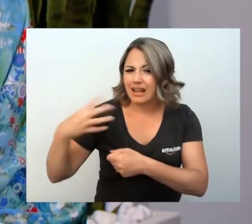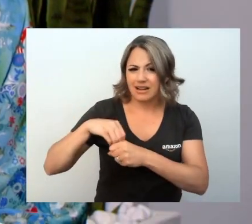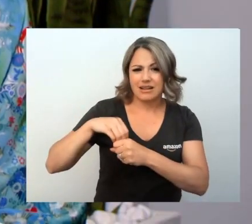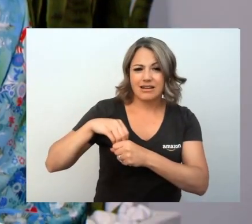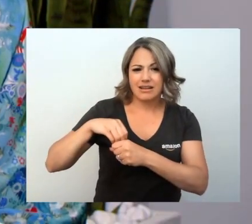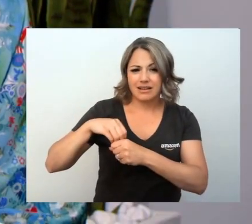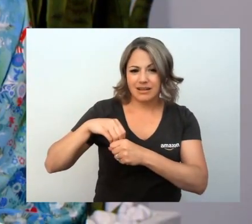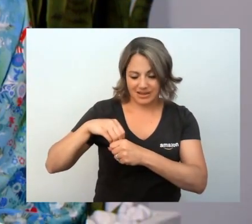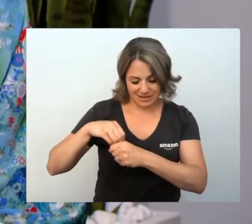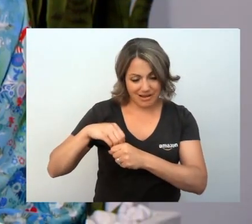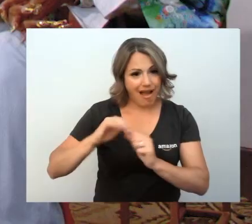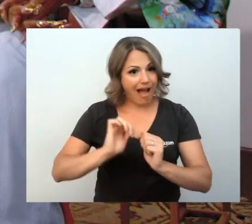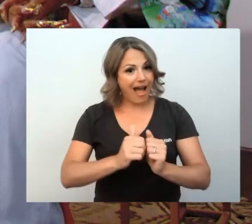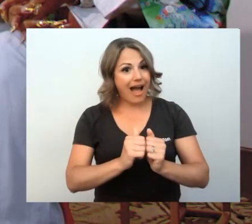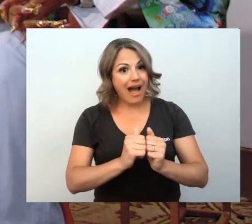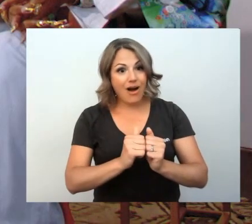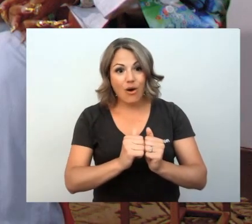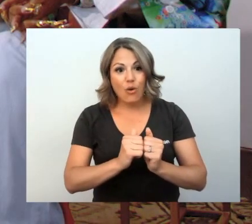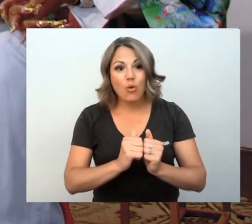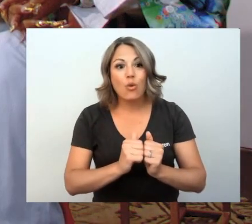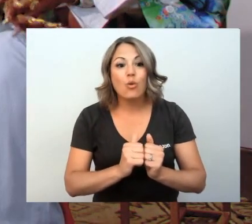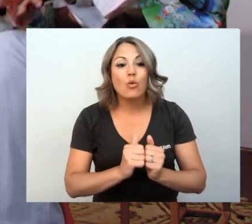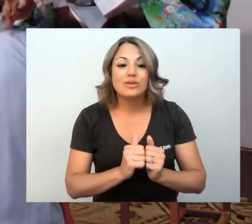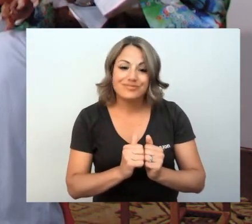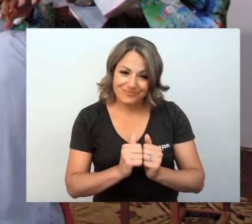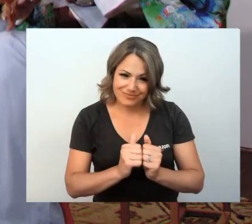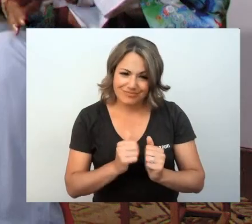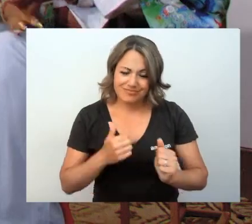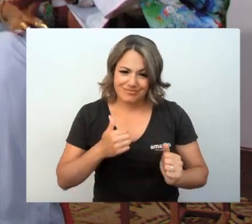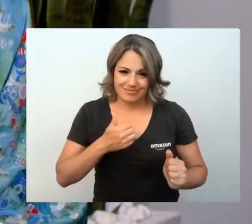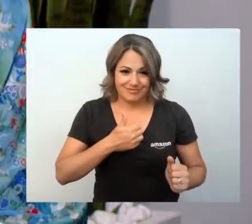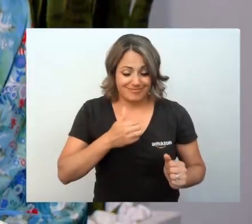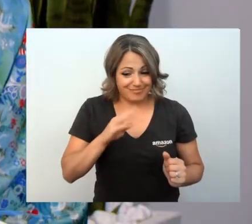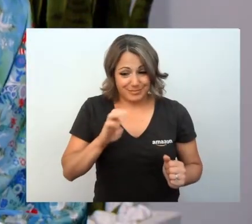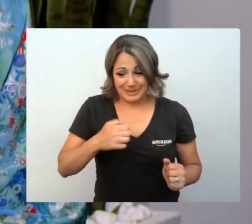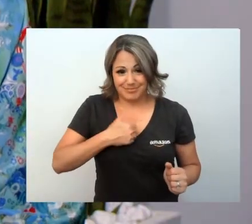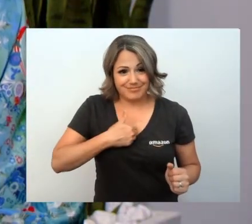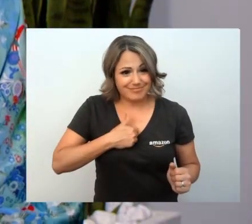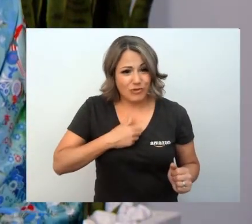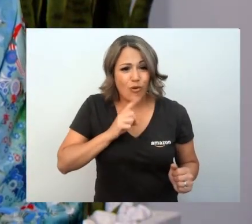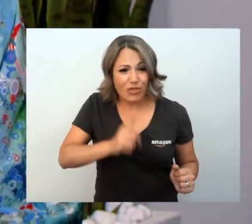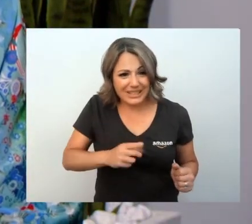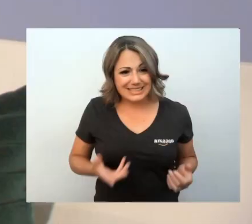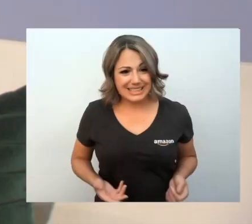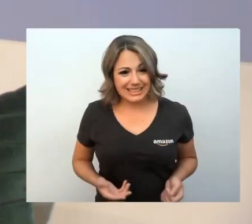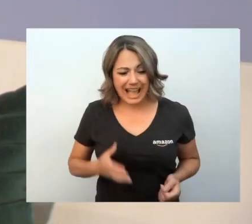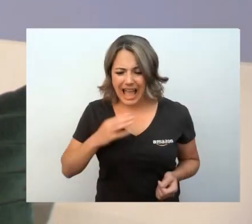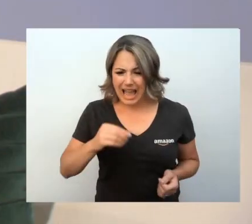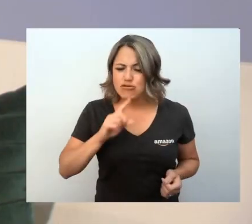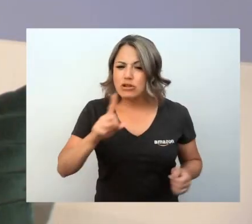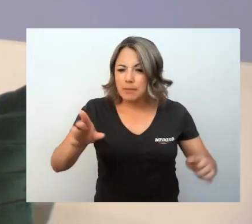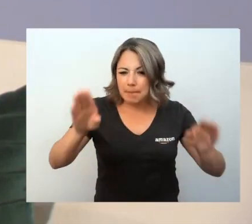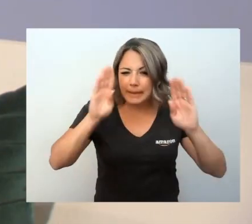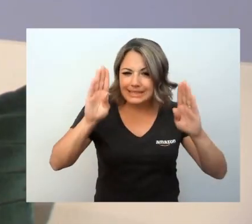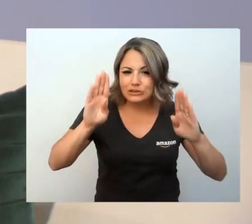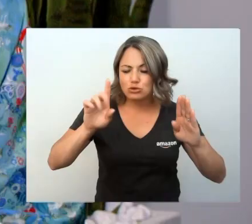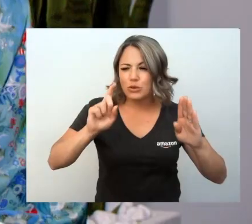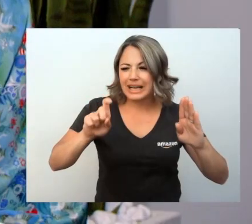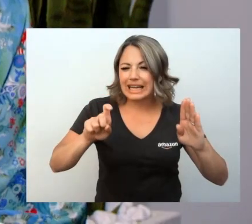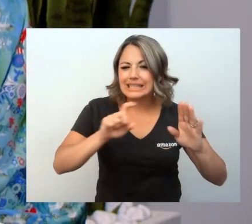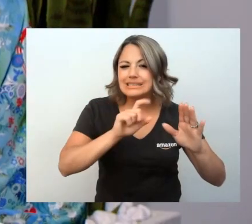I do that is just by being authentic, paying attention to the needs of different types of